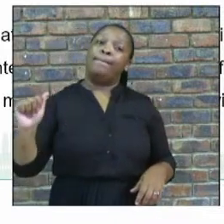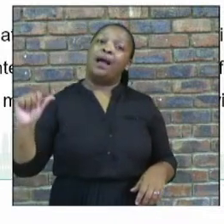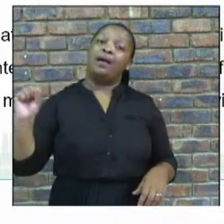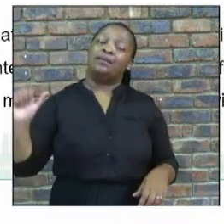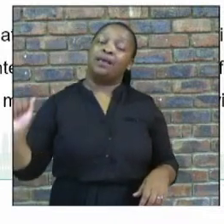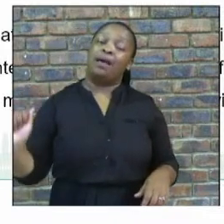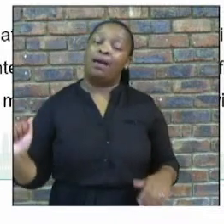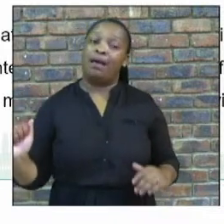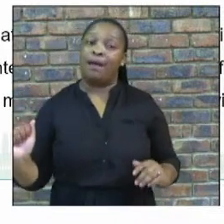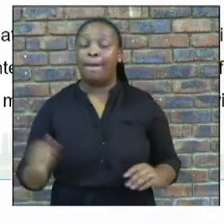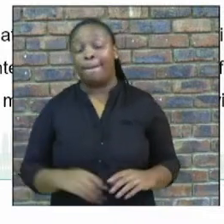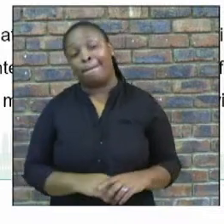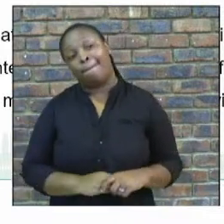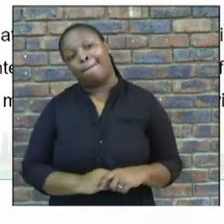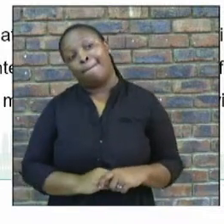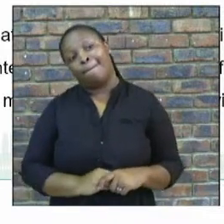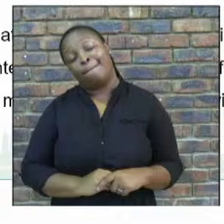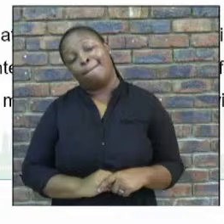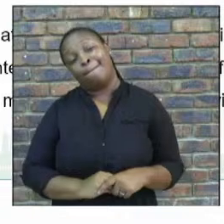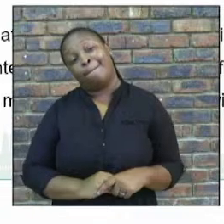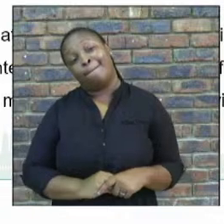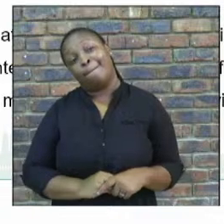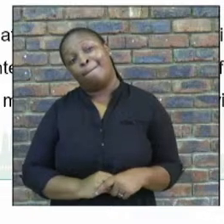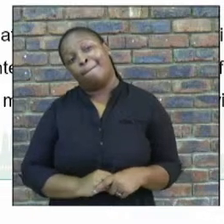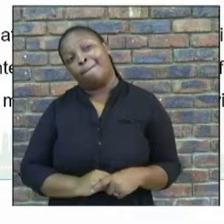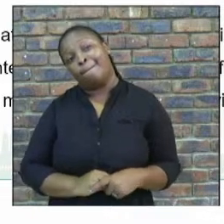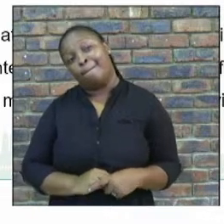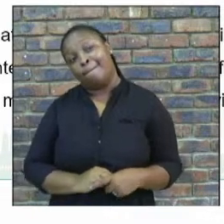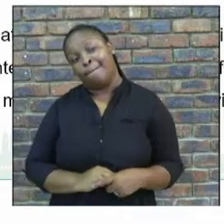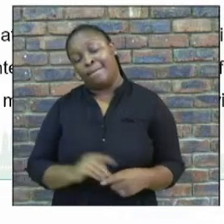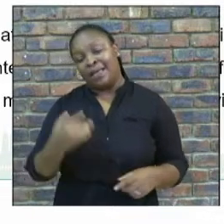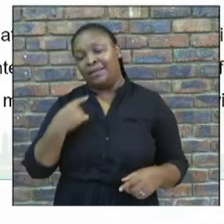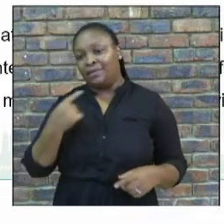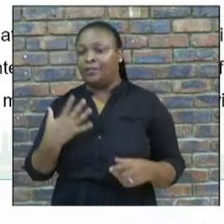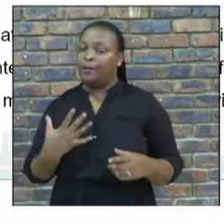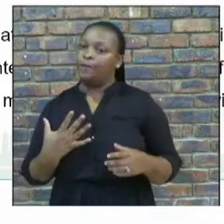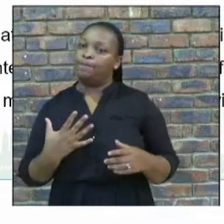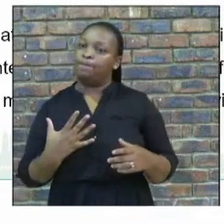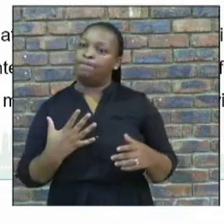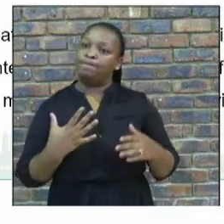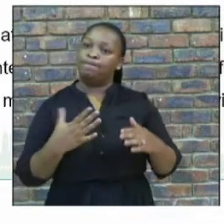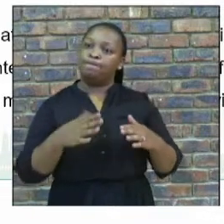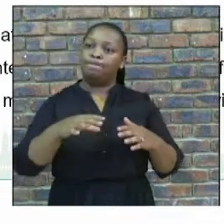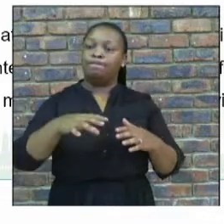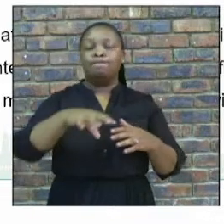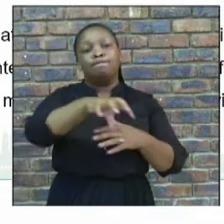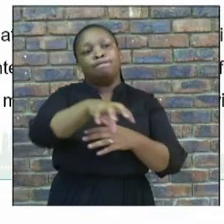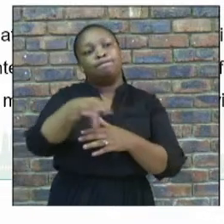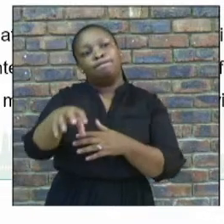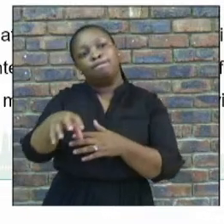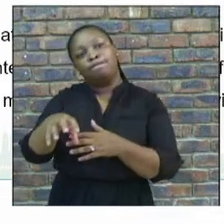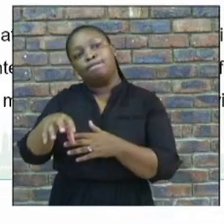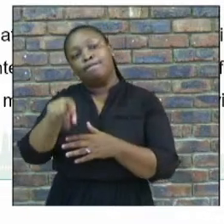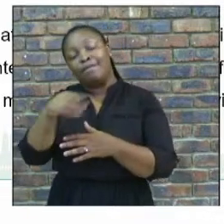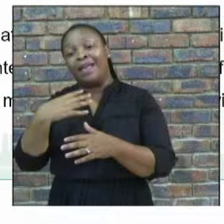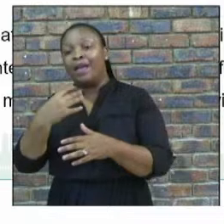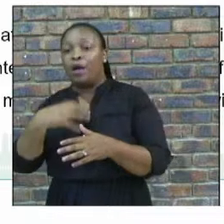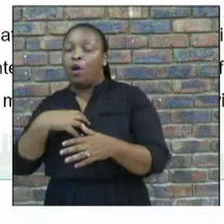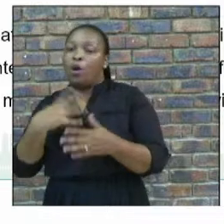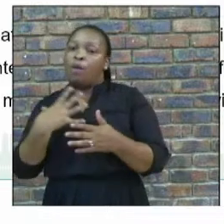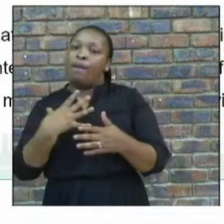may direct that upstream petroleum facilities which are owned by holders may be used